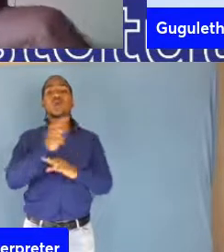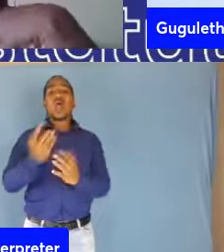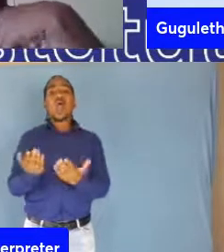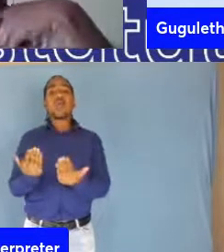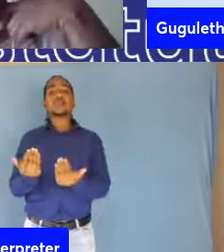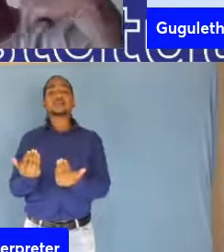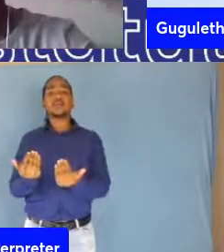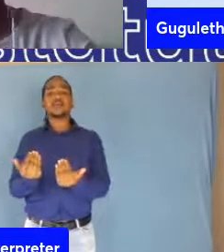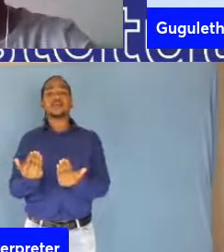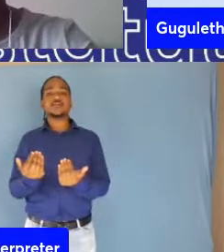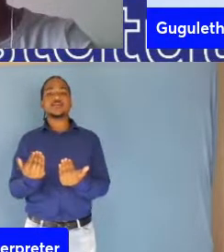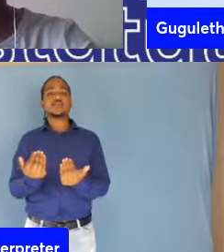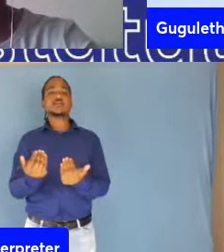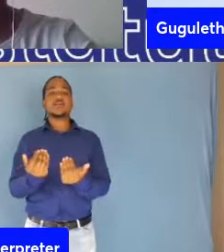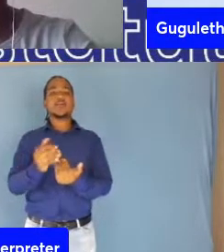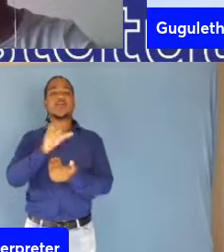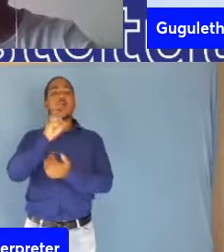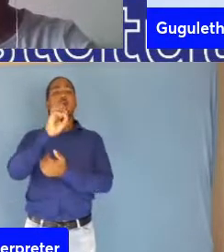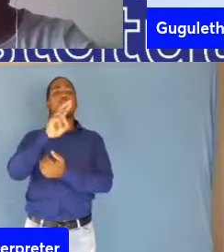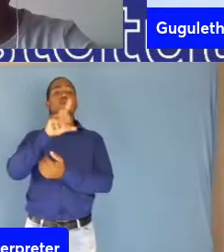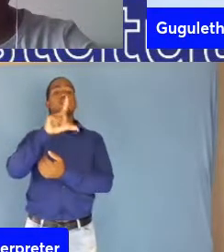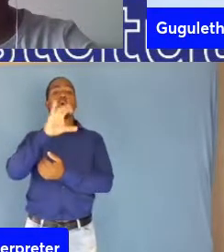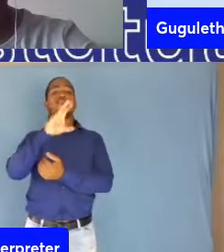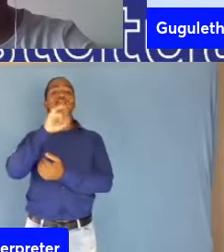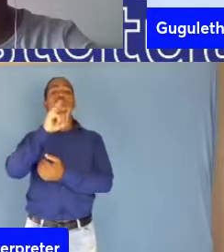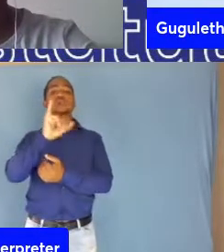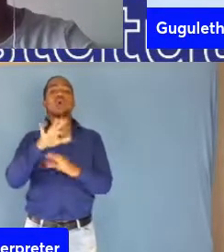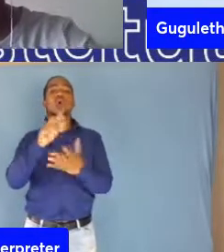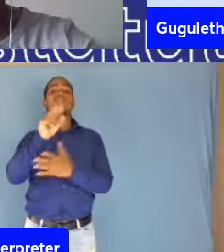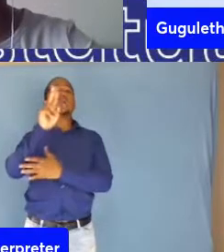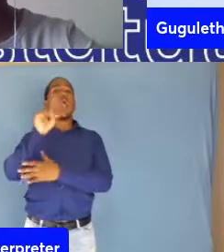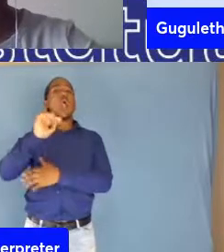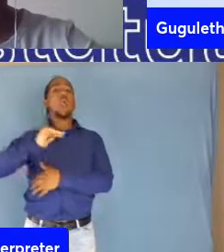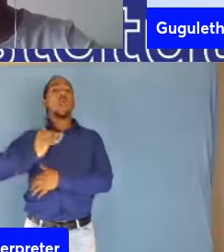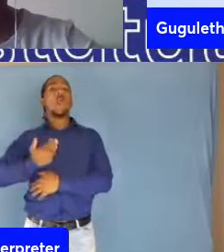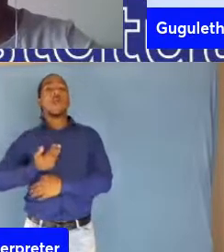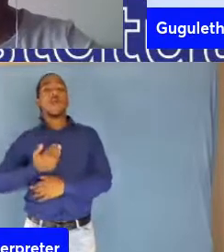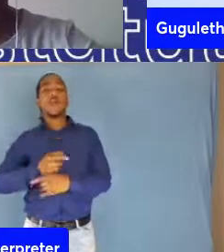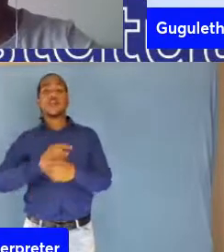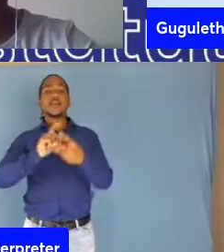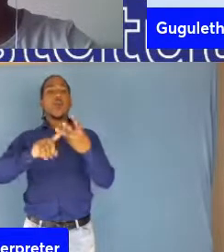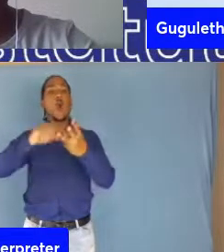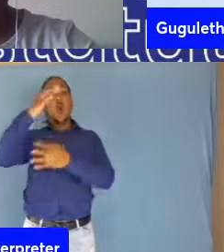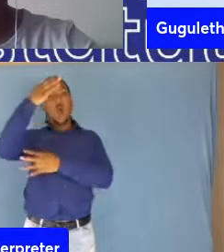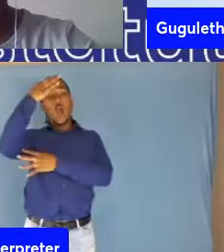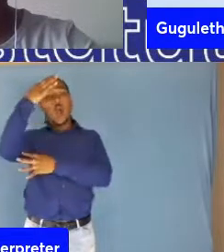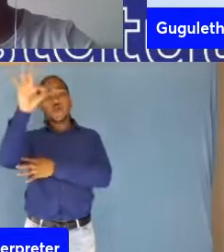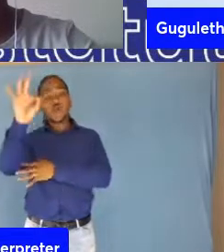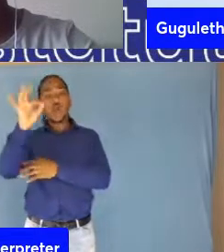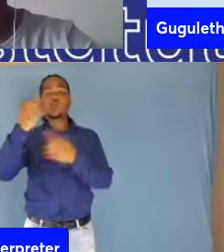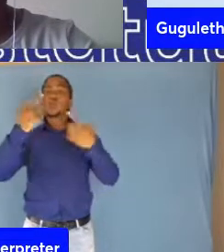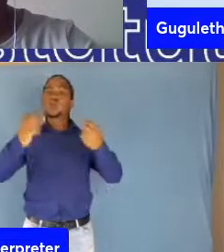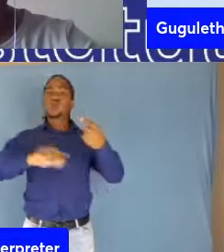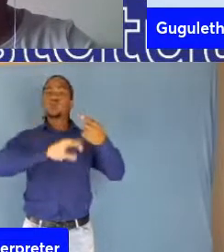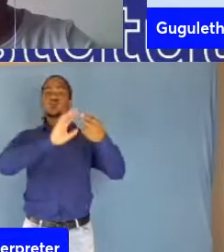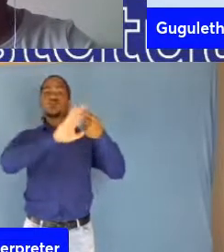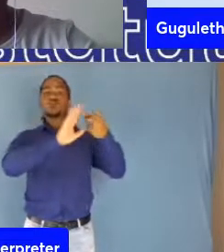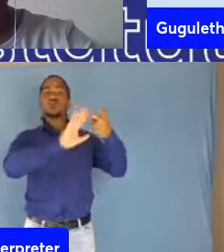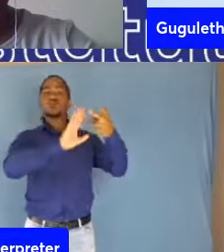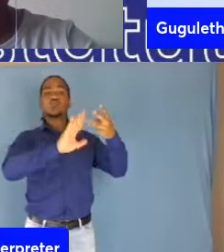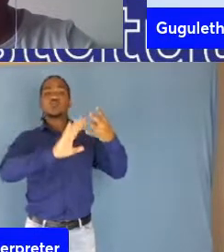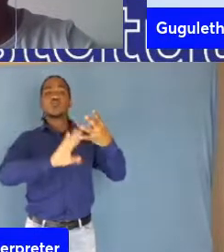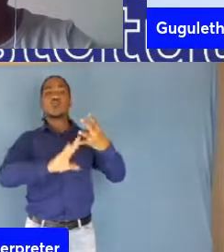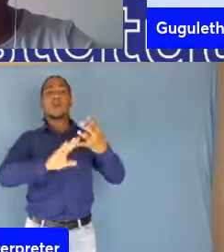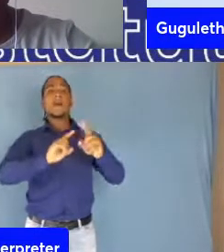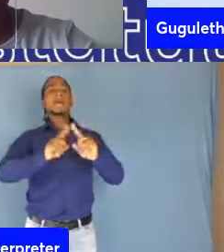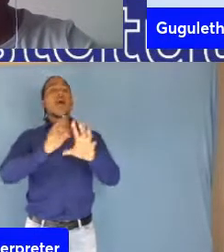Soul City or UN Women or the government to do 1, 2, and 3 and not take responsibility for